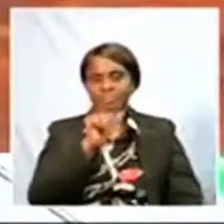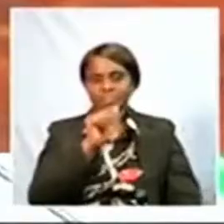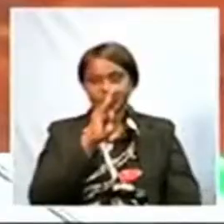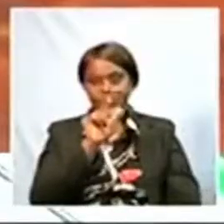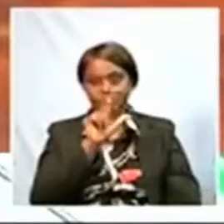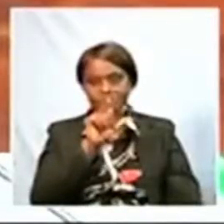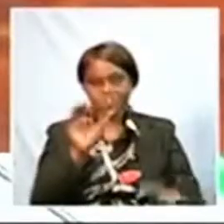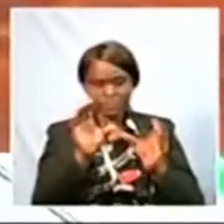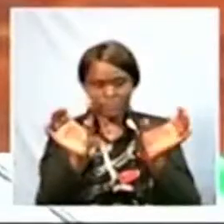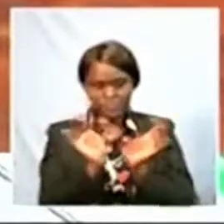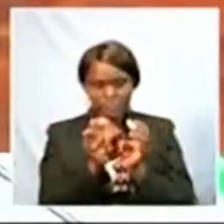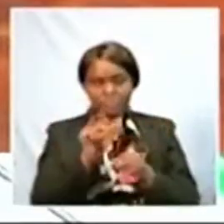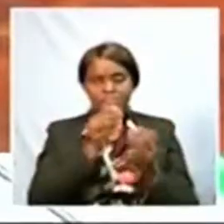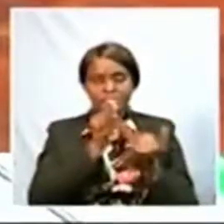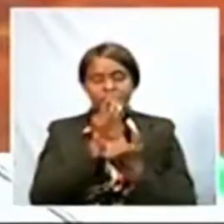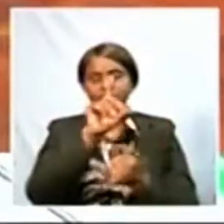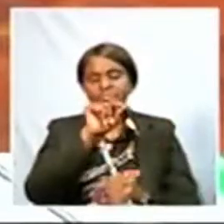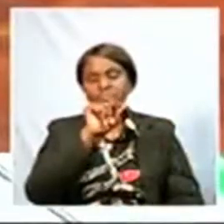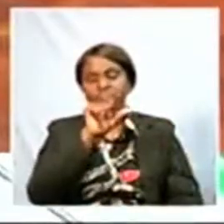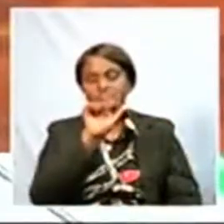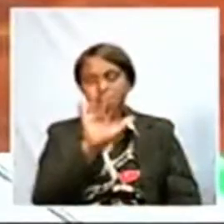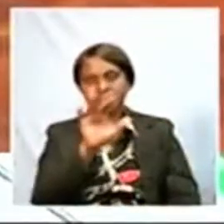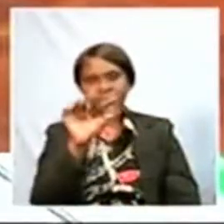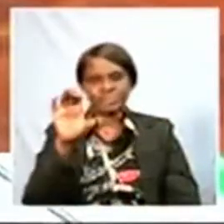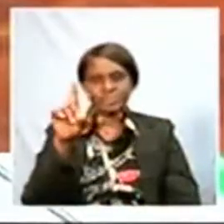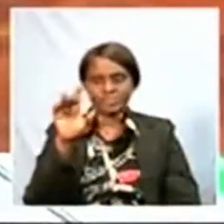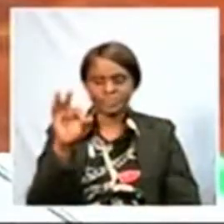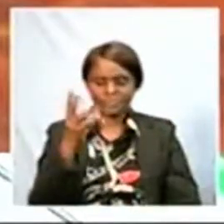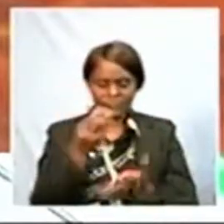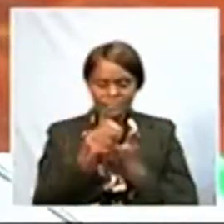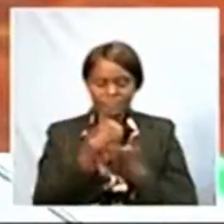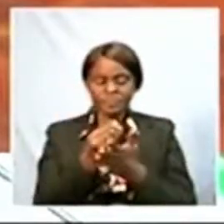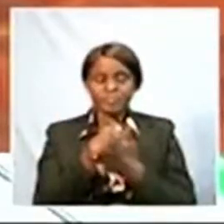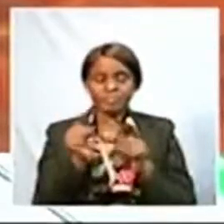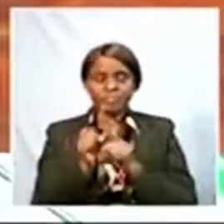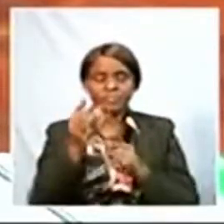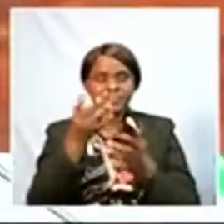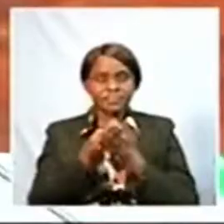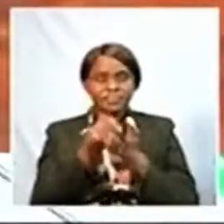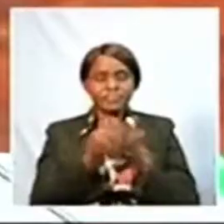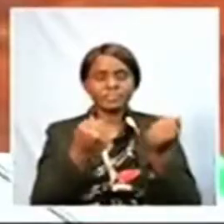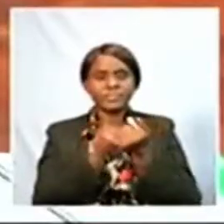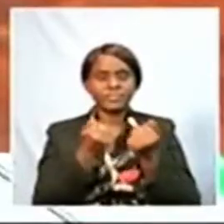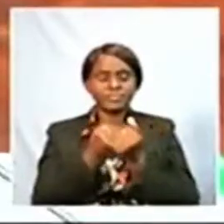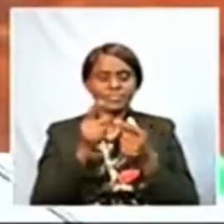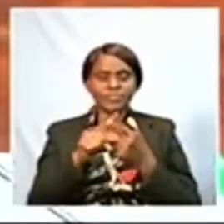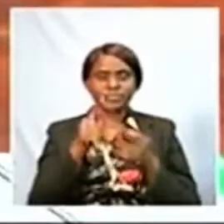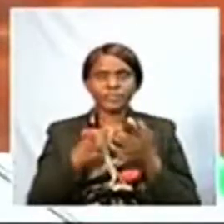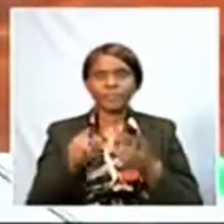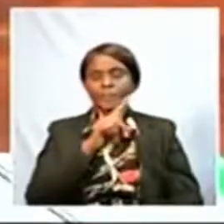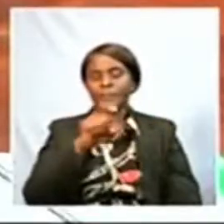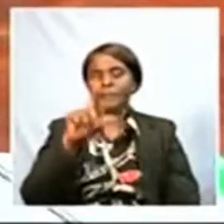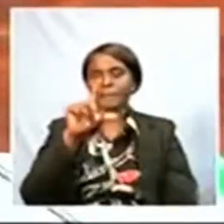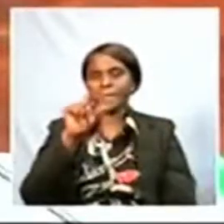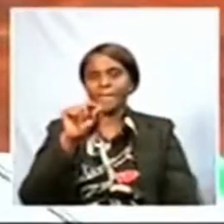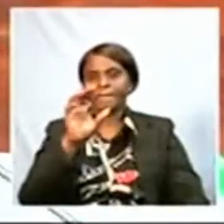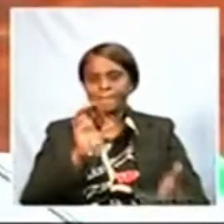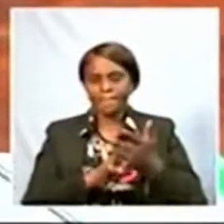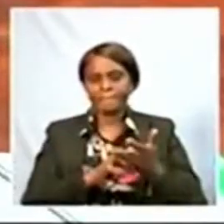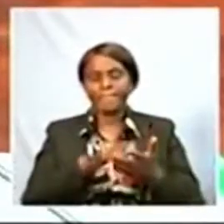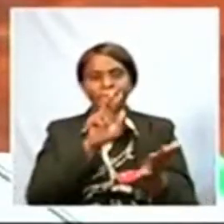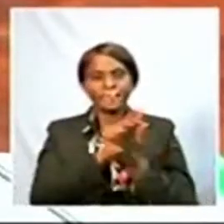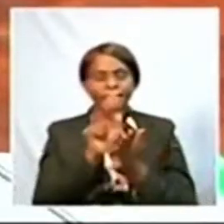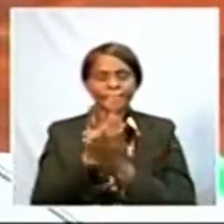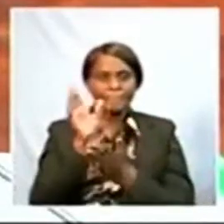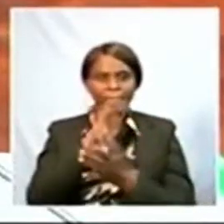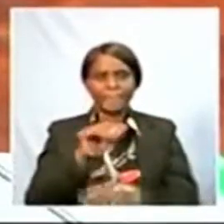constituency through the 2025 CDF allocation, and funding amounting to 120,000 was approved